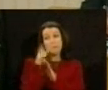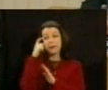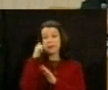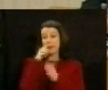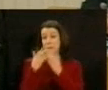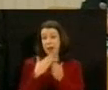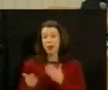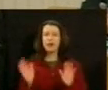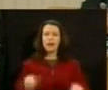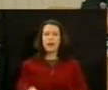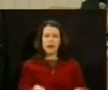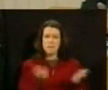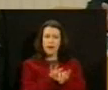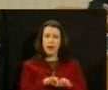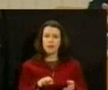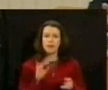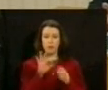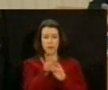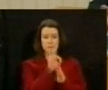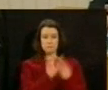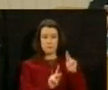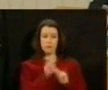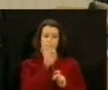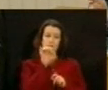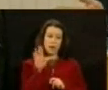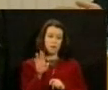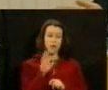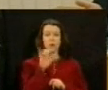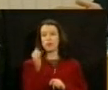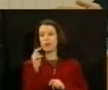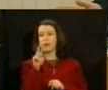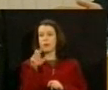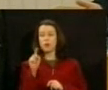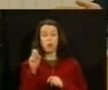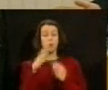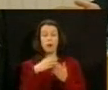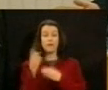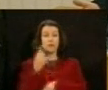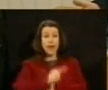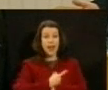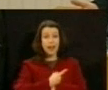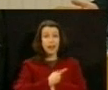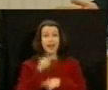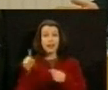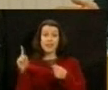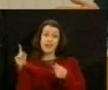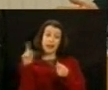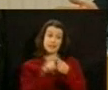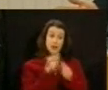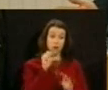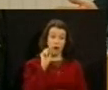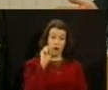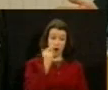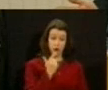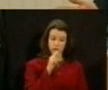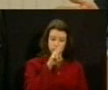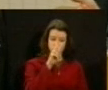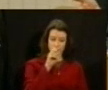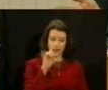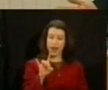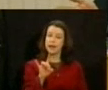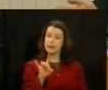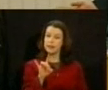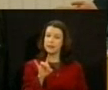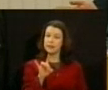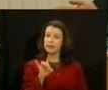does matter. If we appoint people in February or January 31st, whatever date, that's through August of 2008. That's